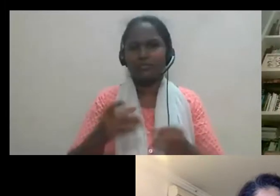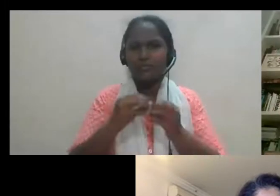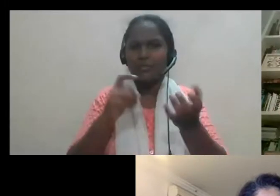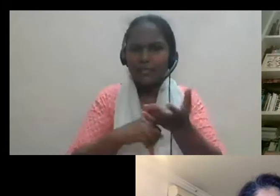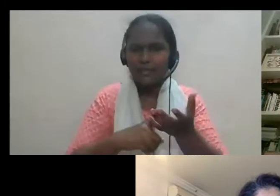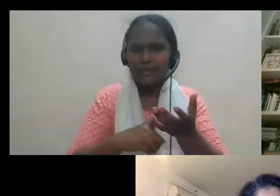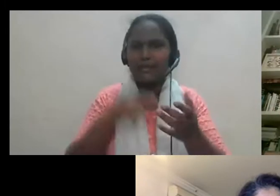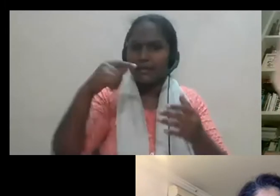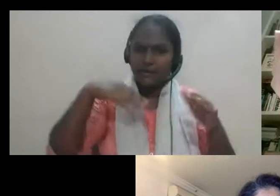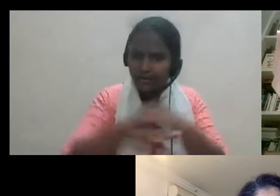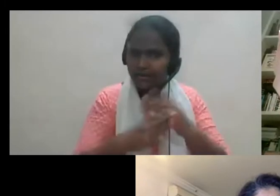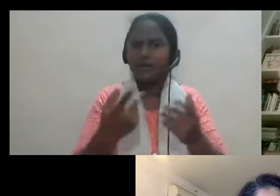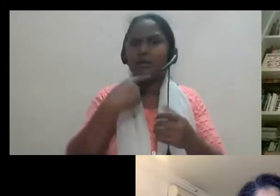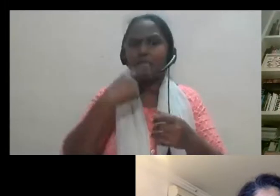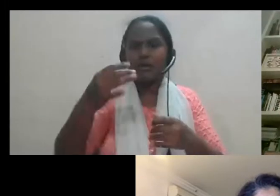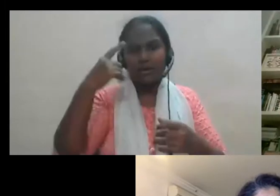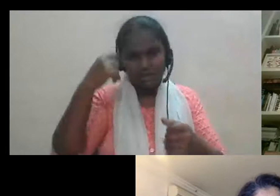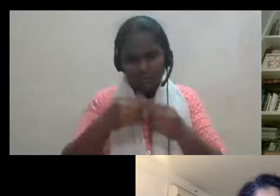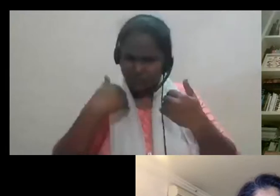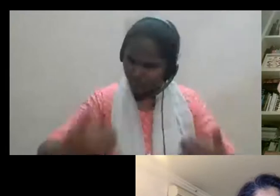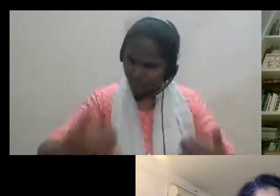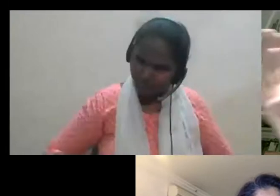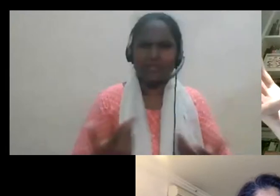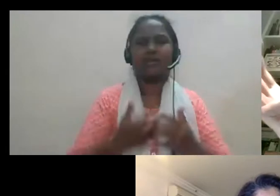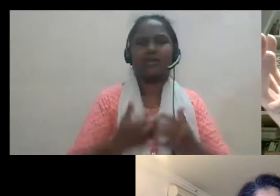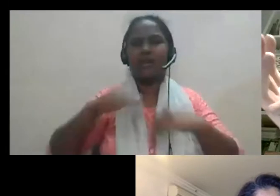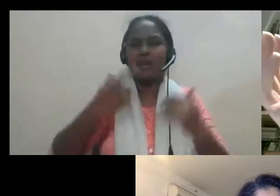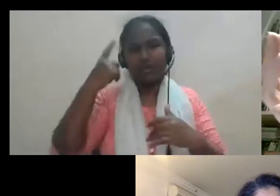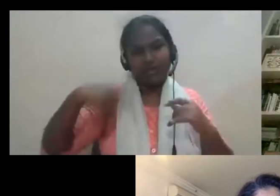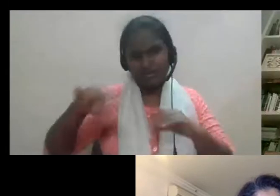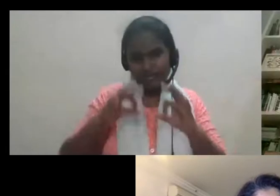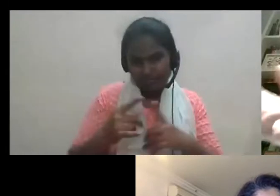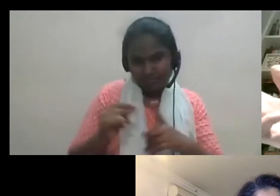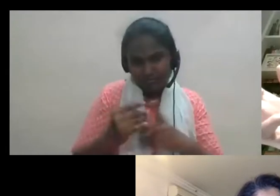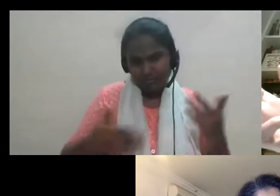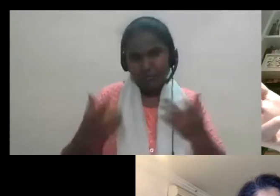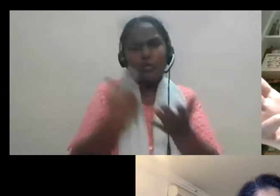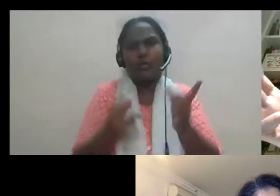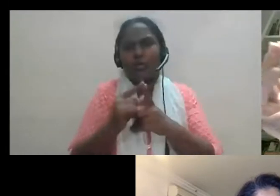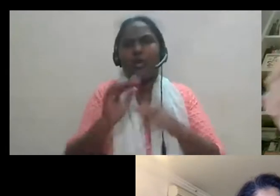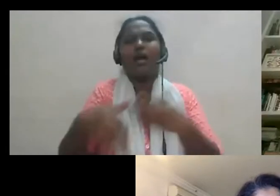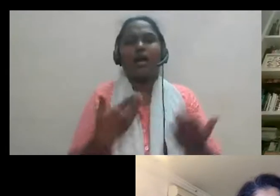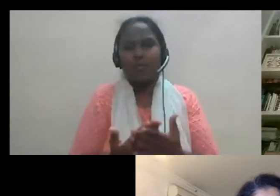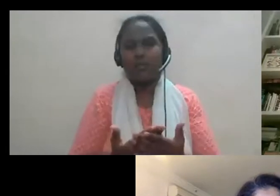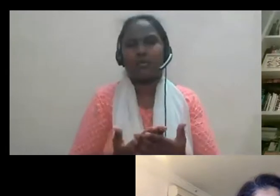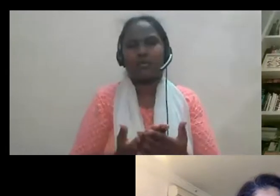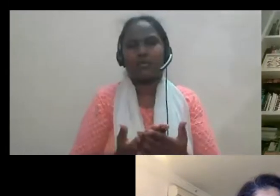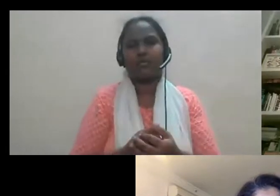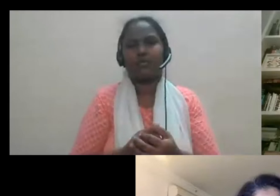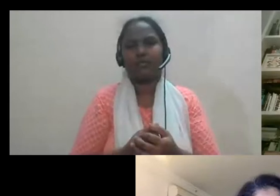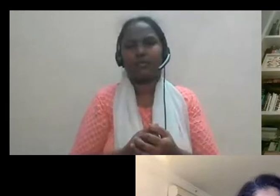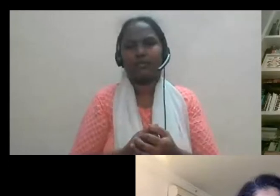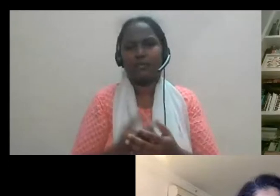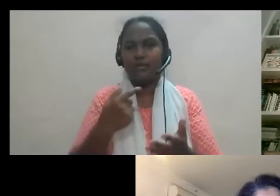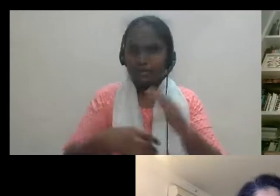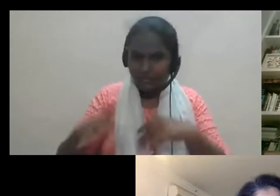is inside of us human beings, and how do we eradicate it, and what do we do about it? So we